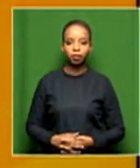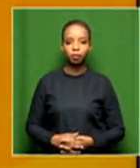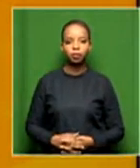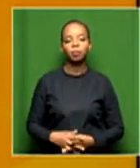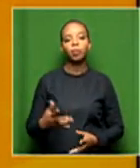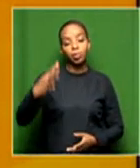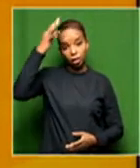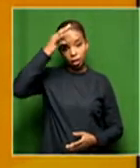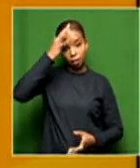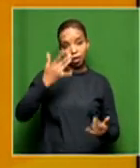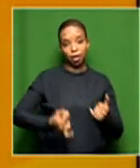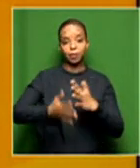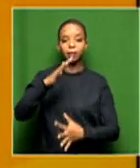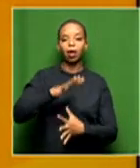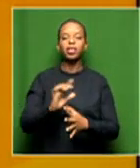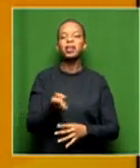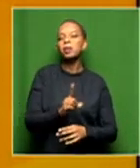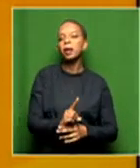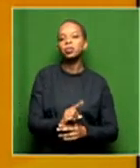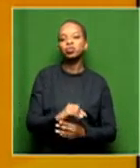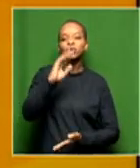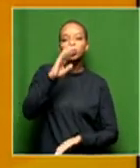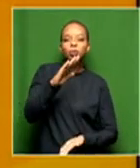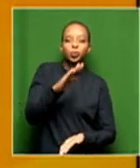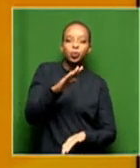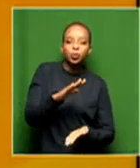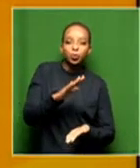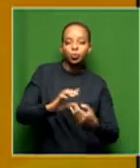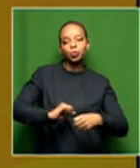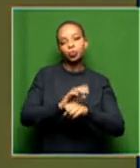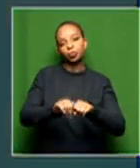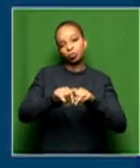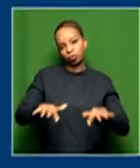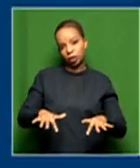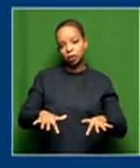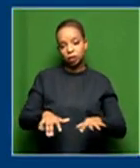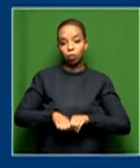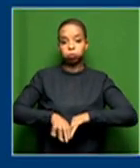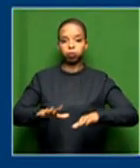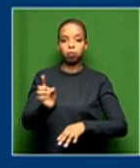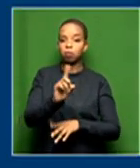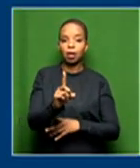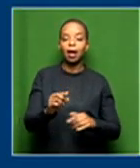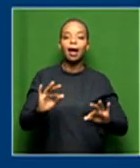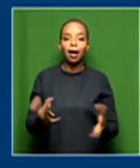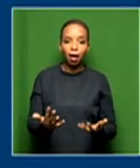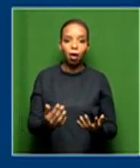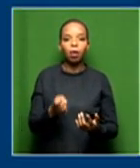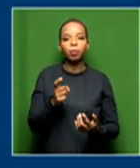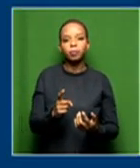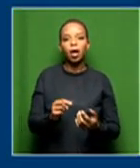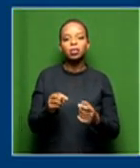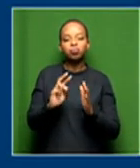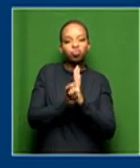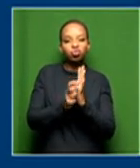As government is prioritising the curbing of the spread of COVID-19 by enforcing restrictions, similar efforts to support the mental health